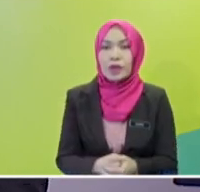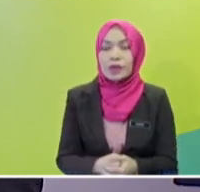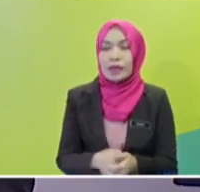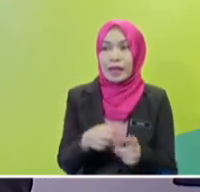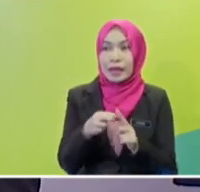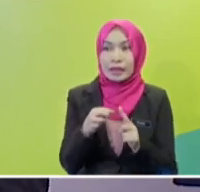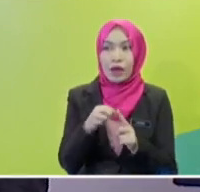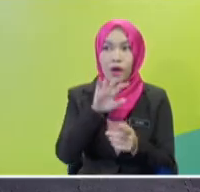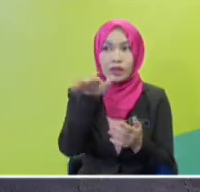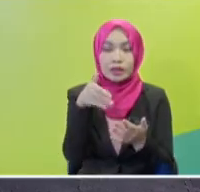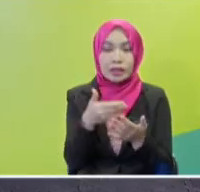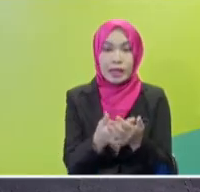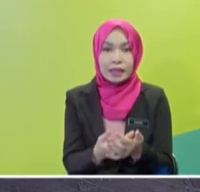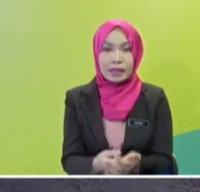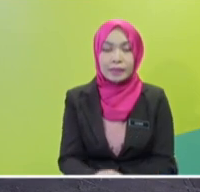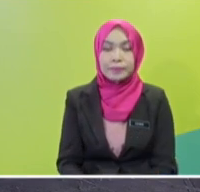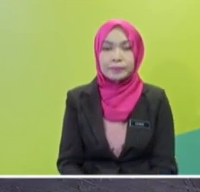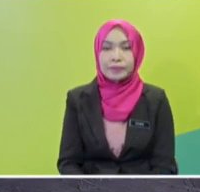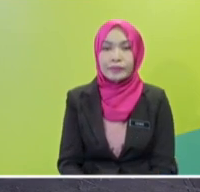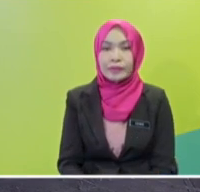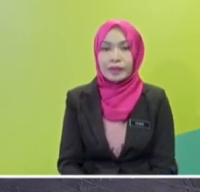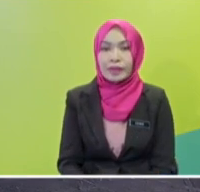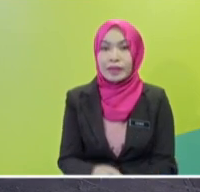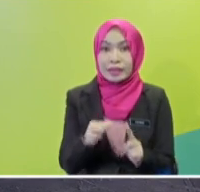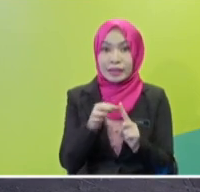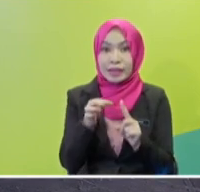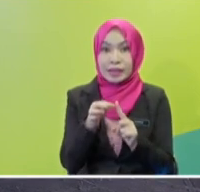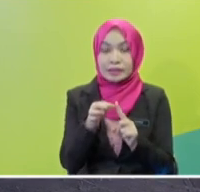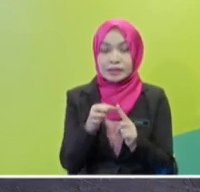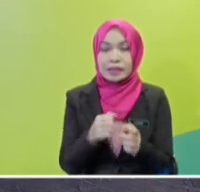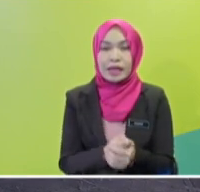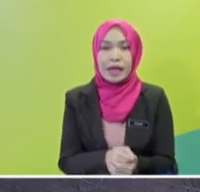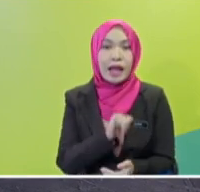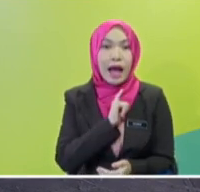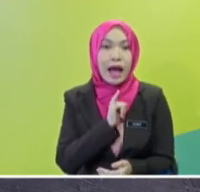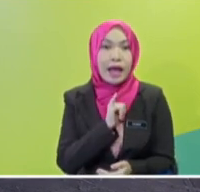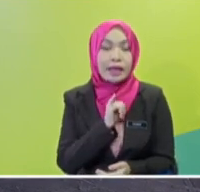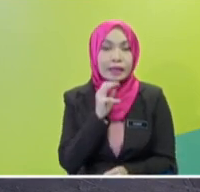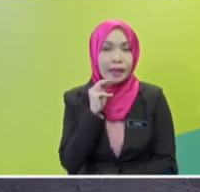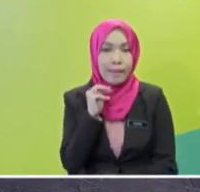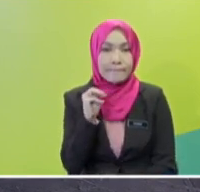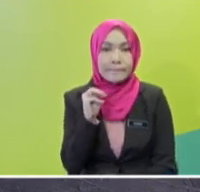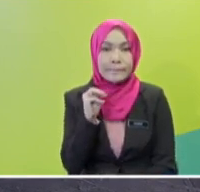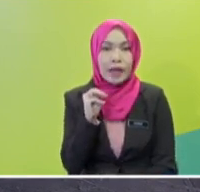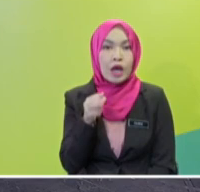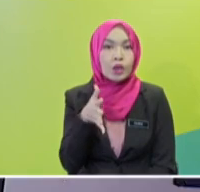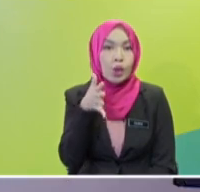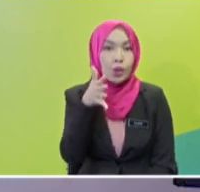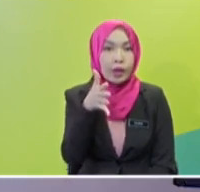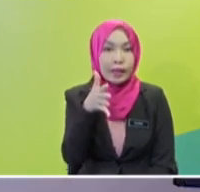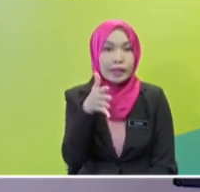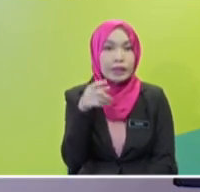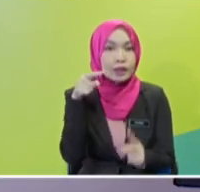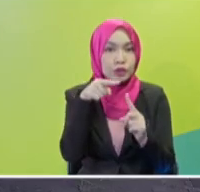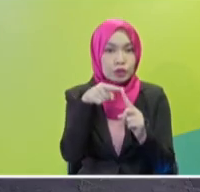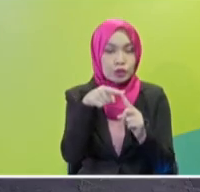and B. All right. Okay. Let's say I'm going to choose a ice cream cone. Mm-hmm. I'm going to paste